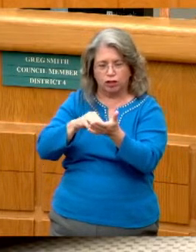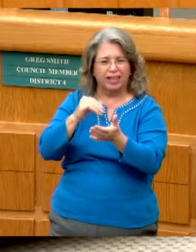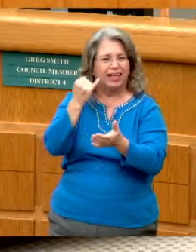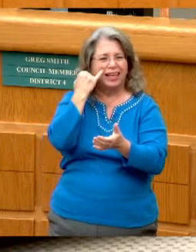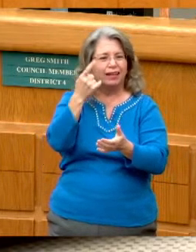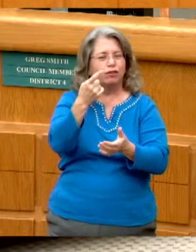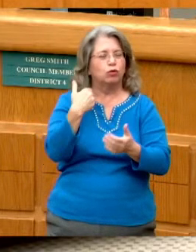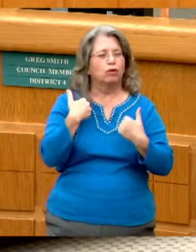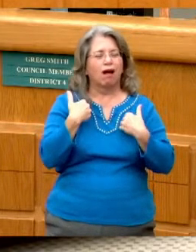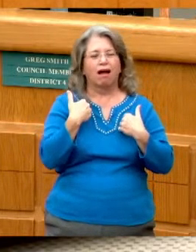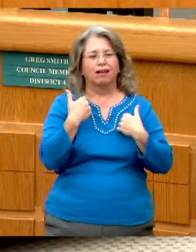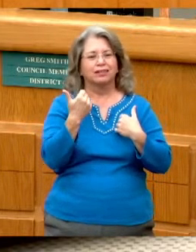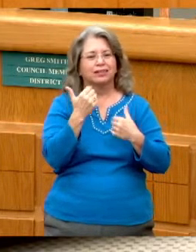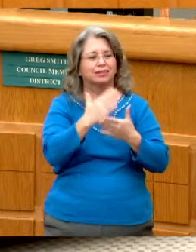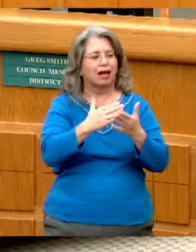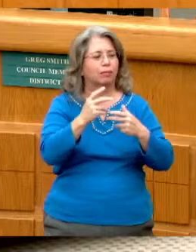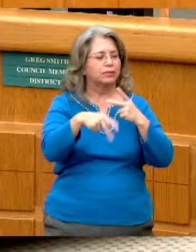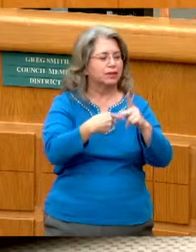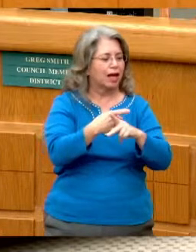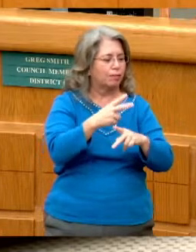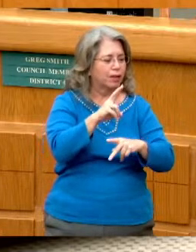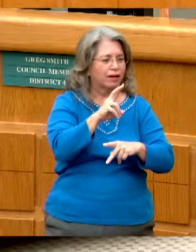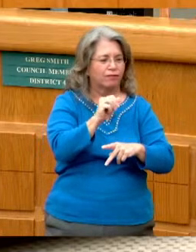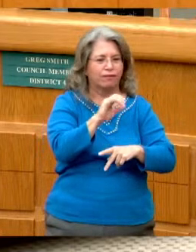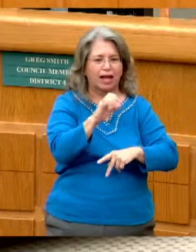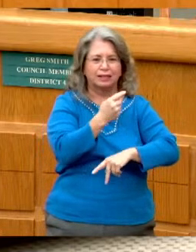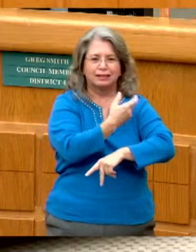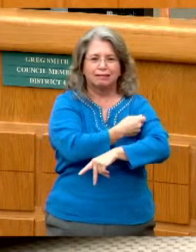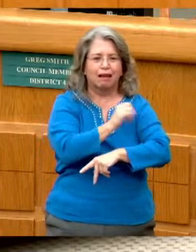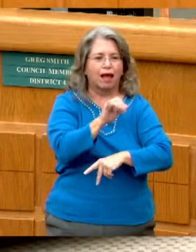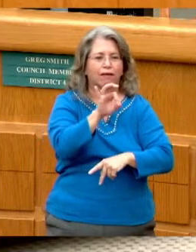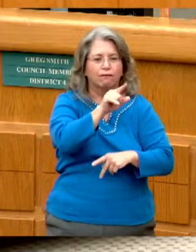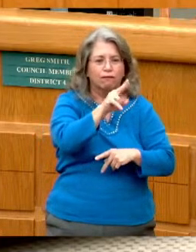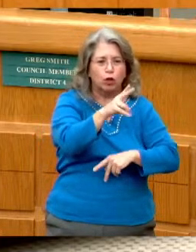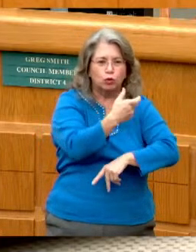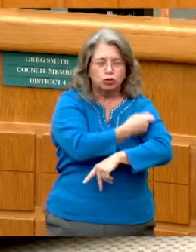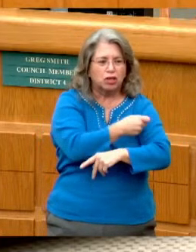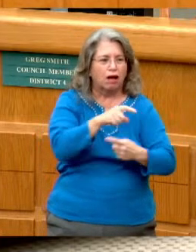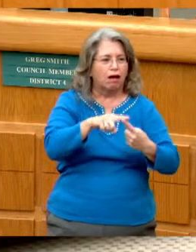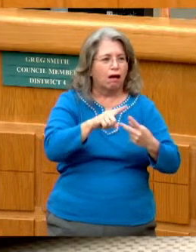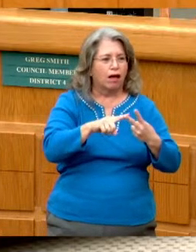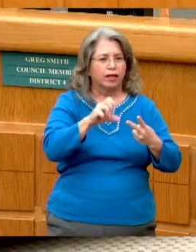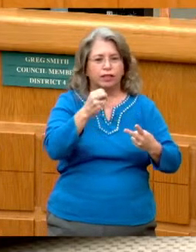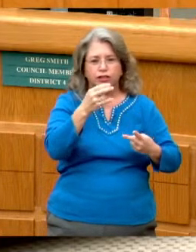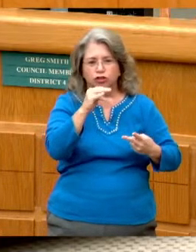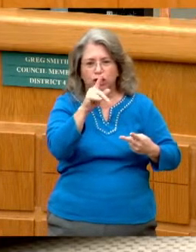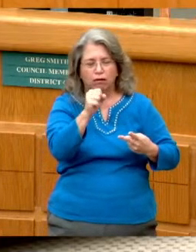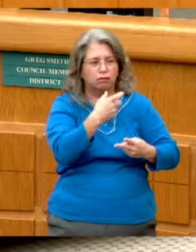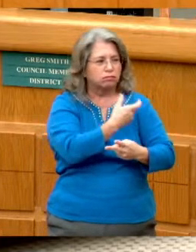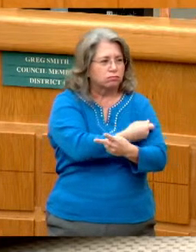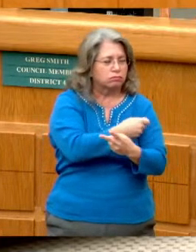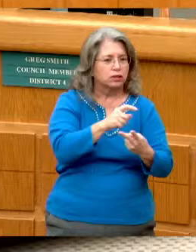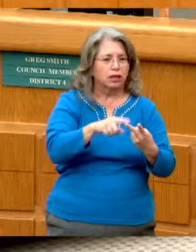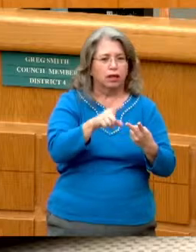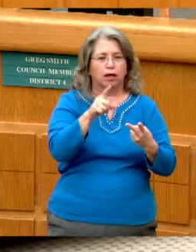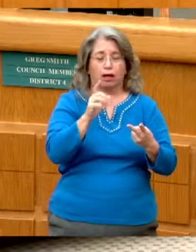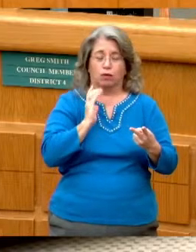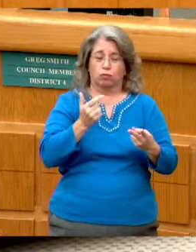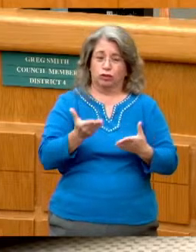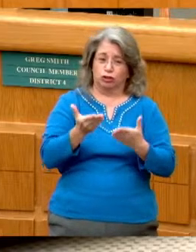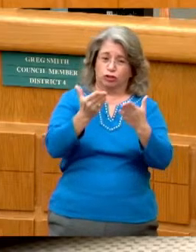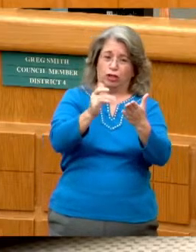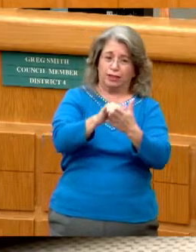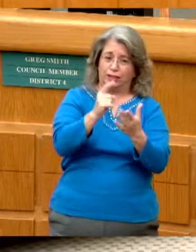or flu shot, that also that you wait. But again, it's your decision after discussing this with your personal healthcare